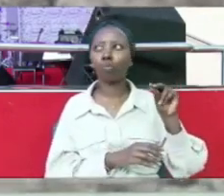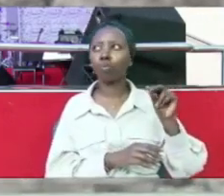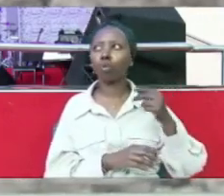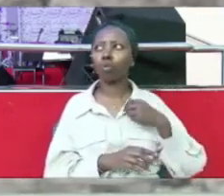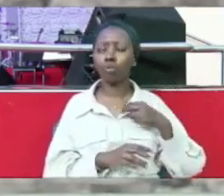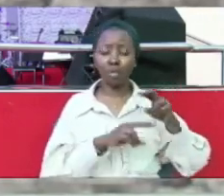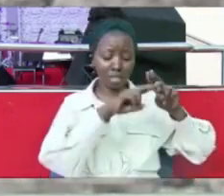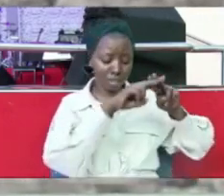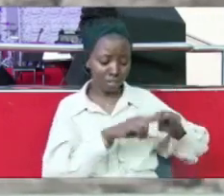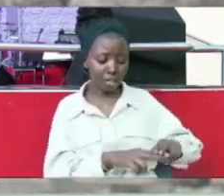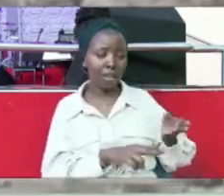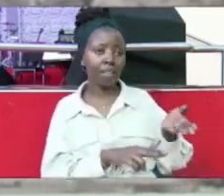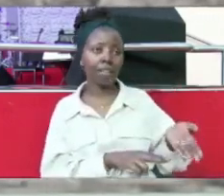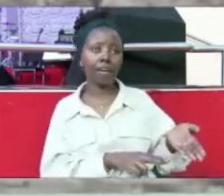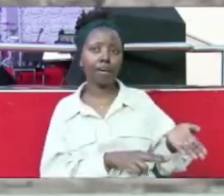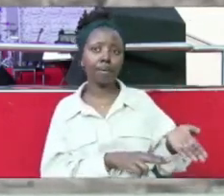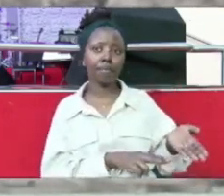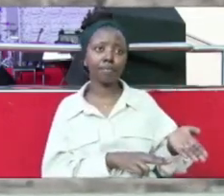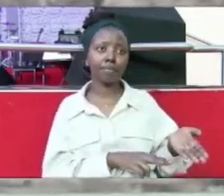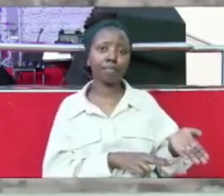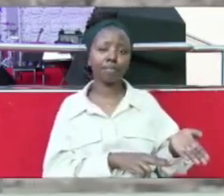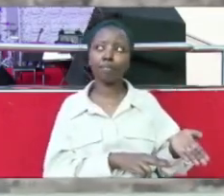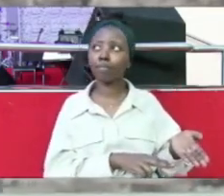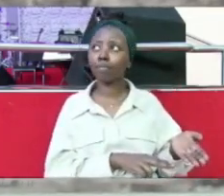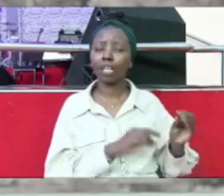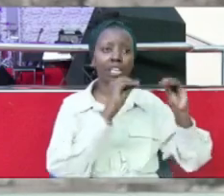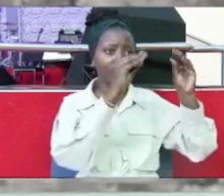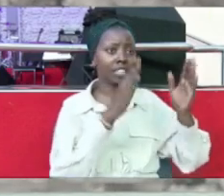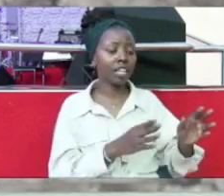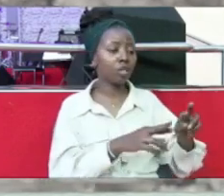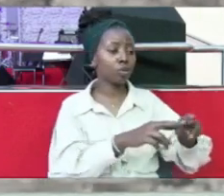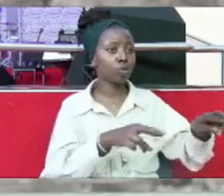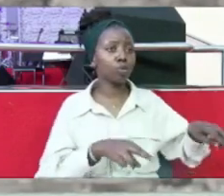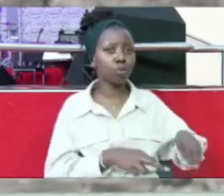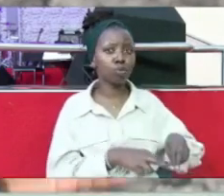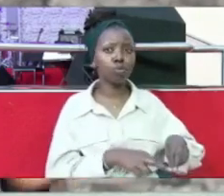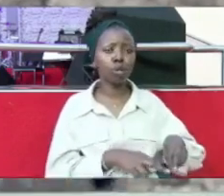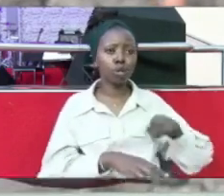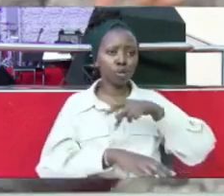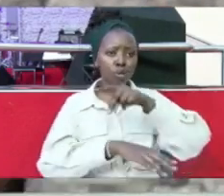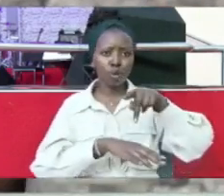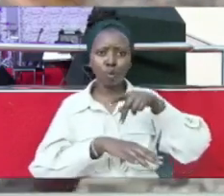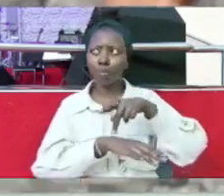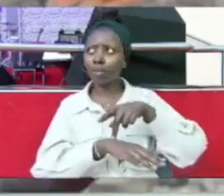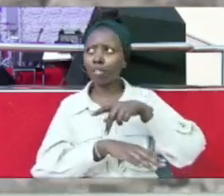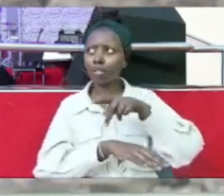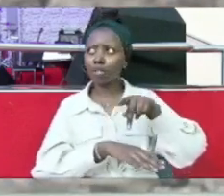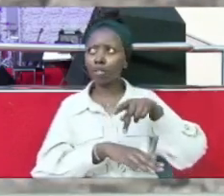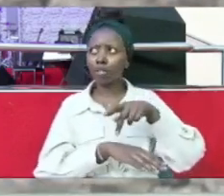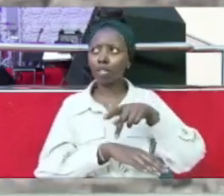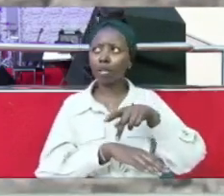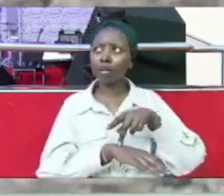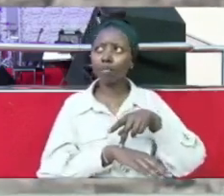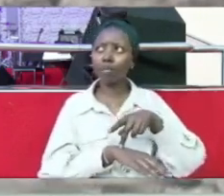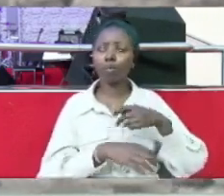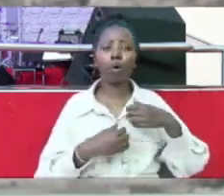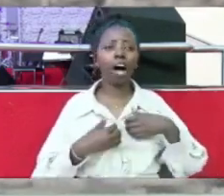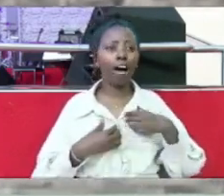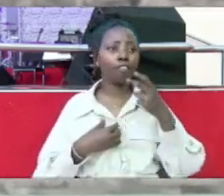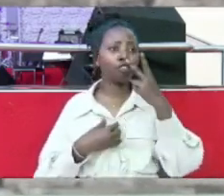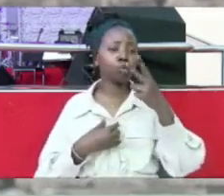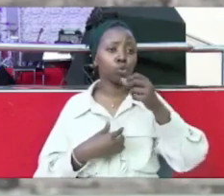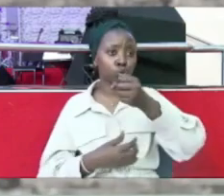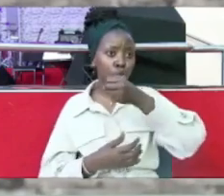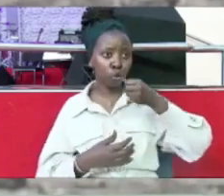sat down. So the principal did not get out of the staff room, but inside there is a door which was connecting to his office.